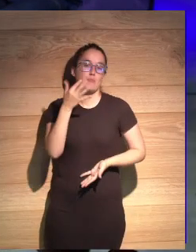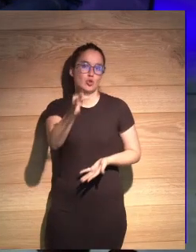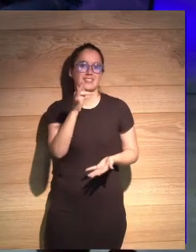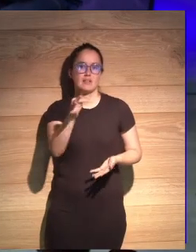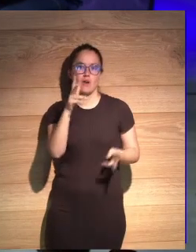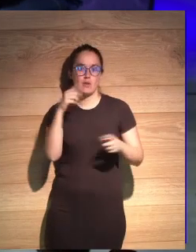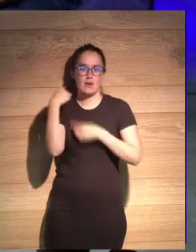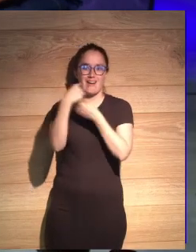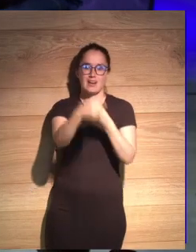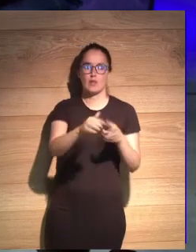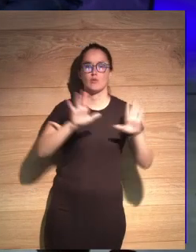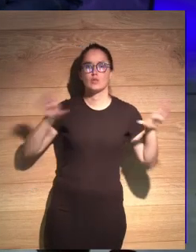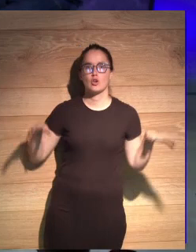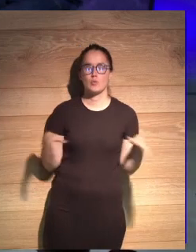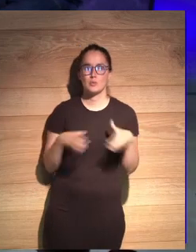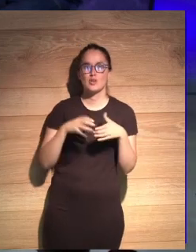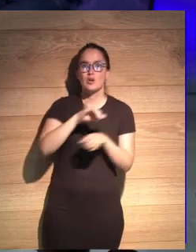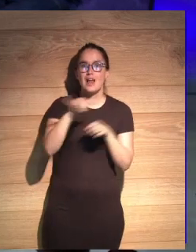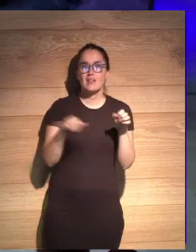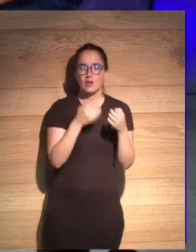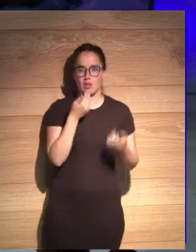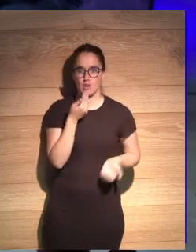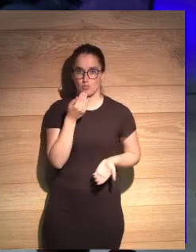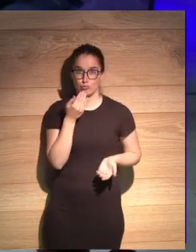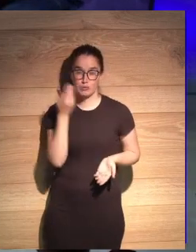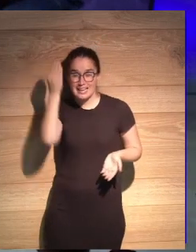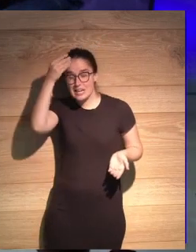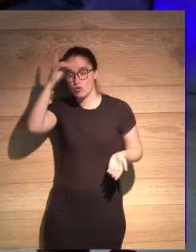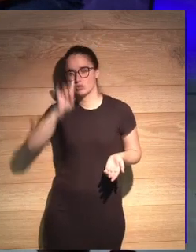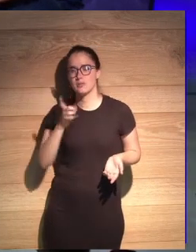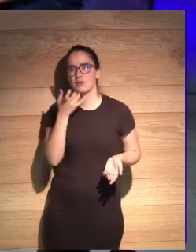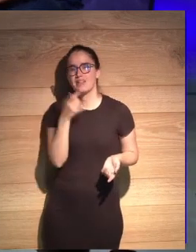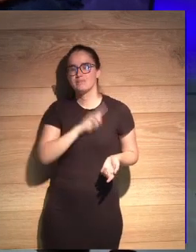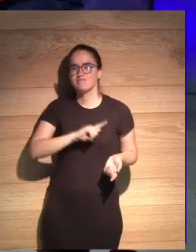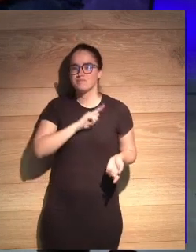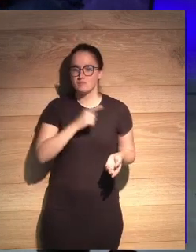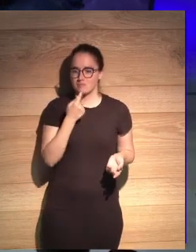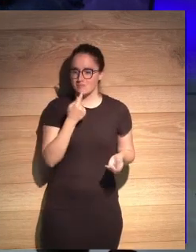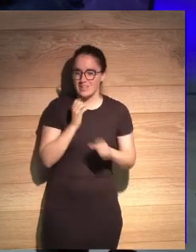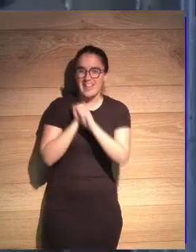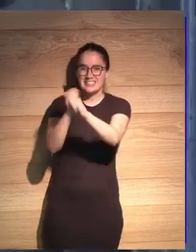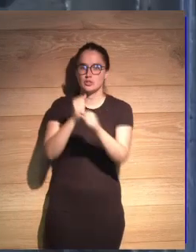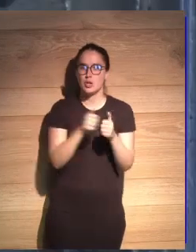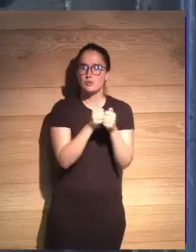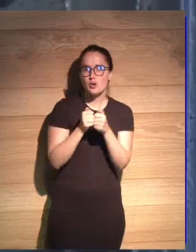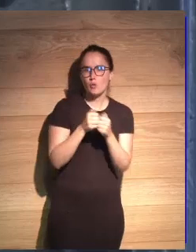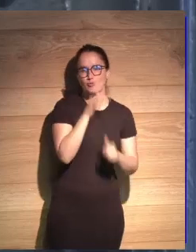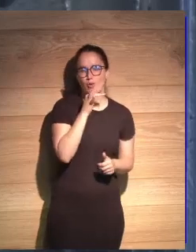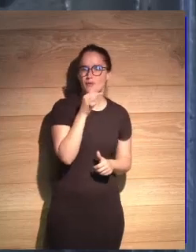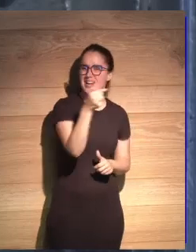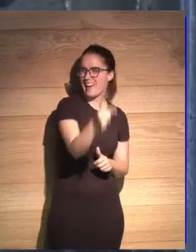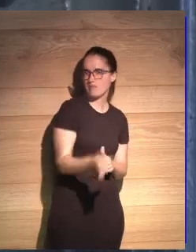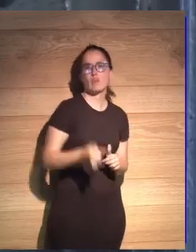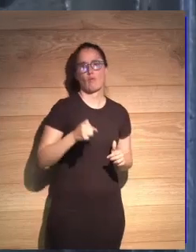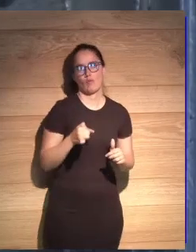on Walking Dead, and we heard the phrase, there are many addicts, and of course